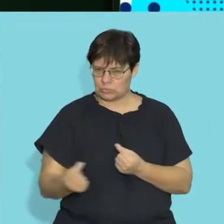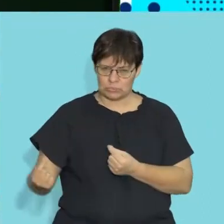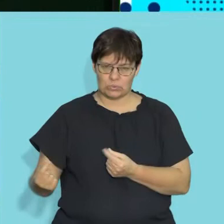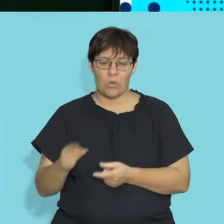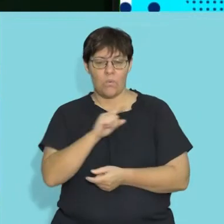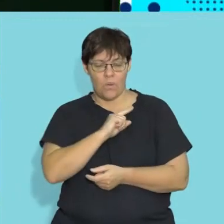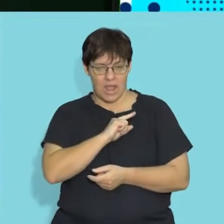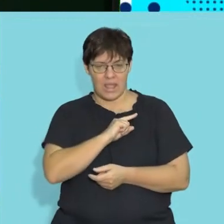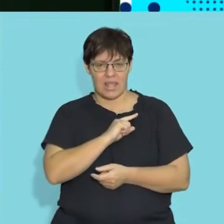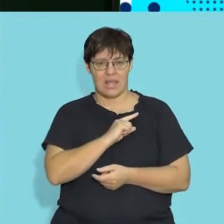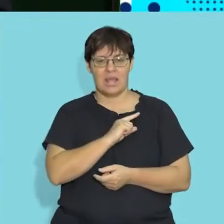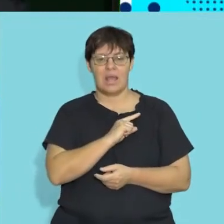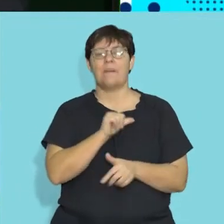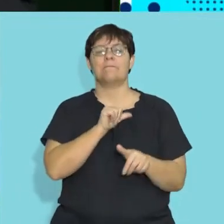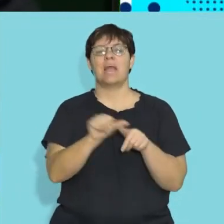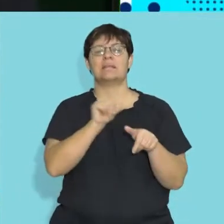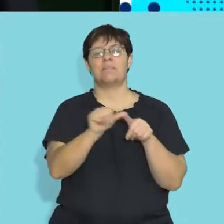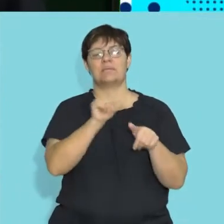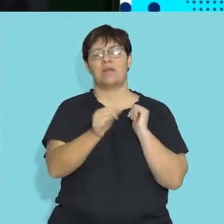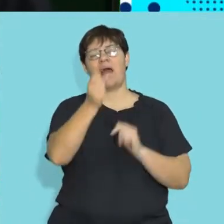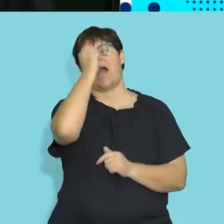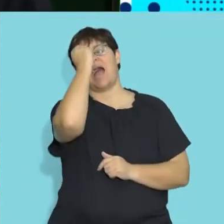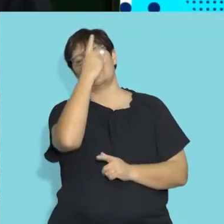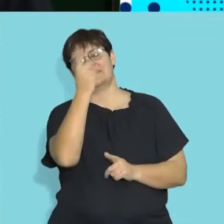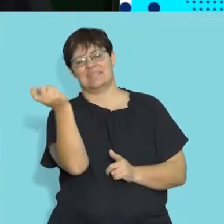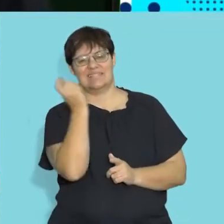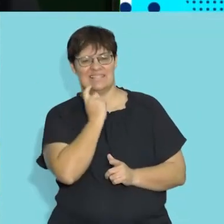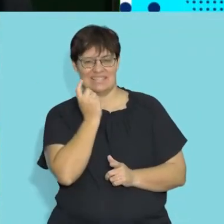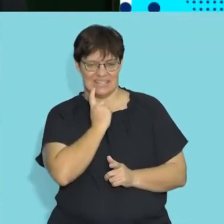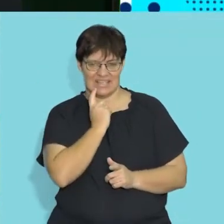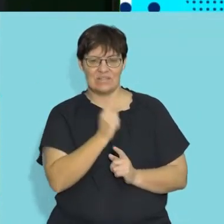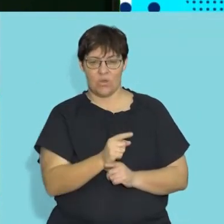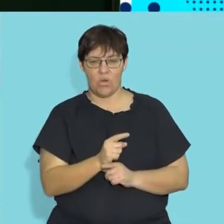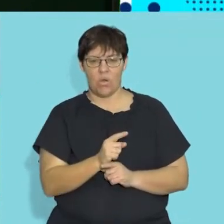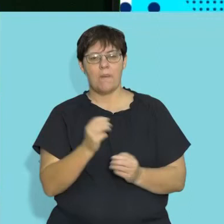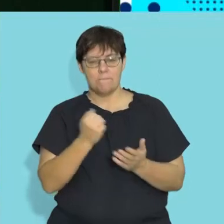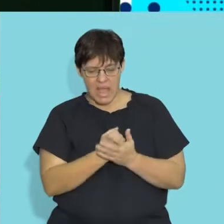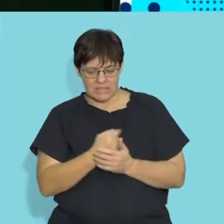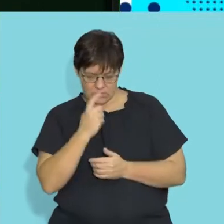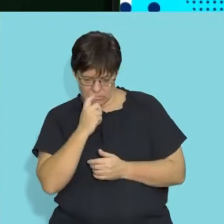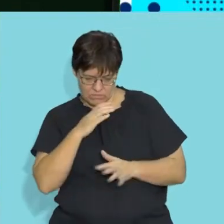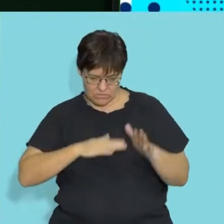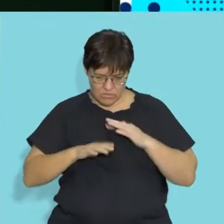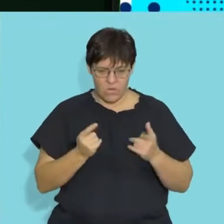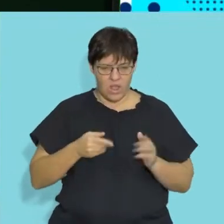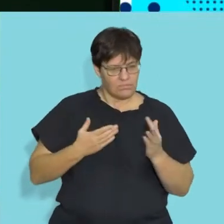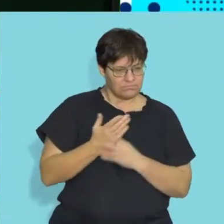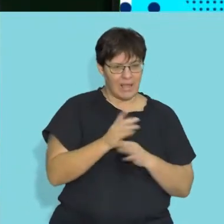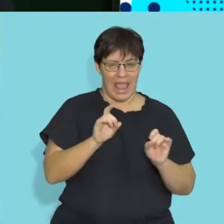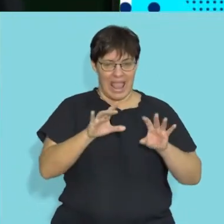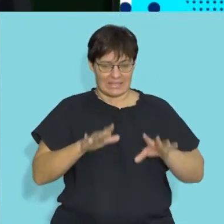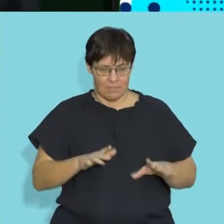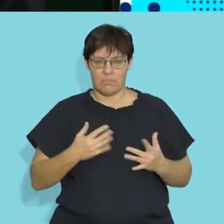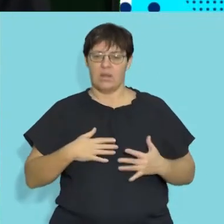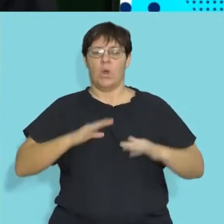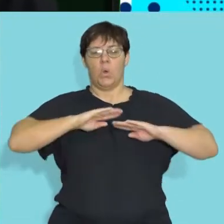because remember, it will only get better. And obviously, you need to have that temperament when you walk into an accounting